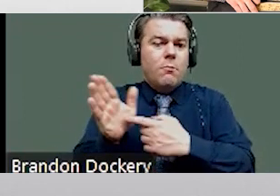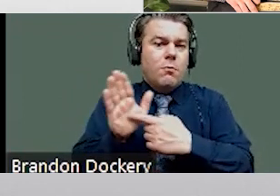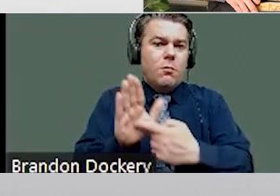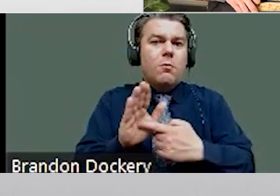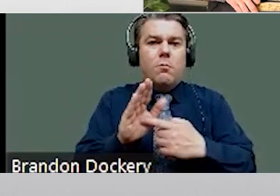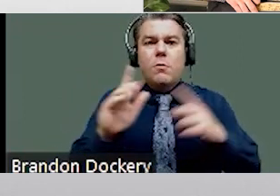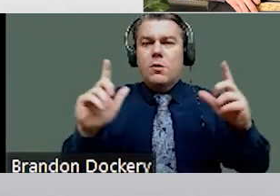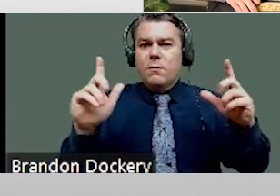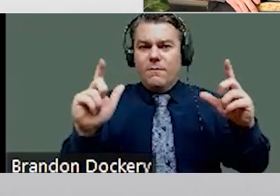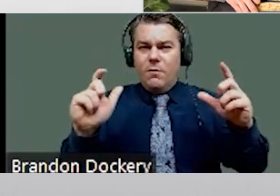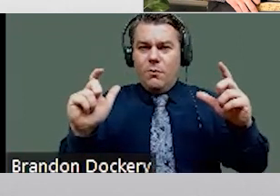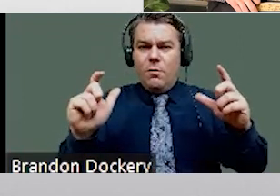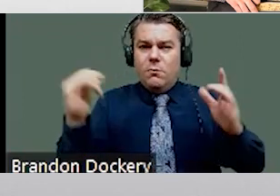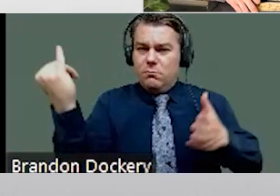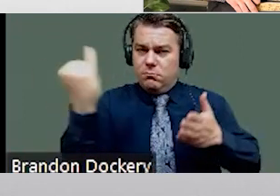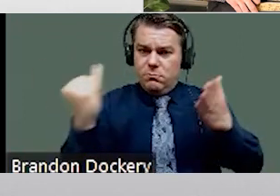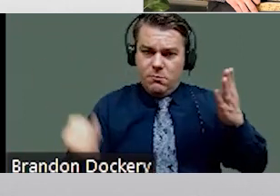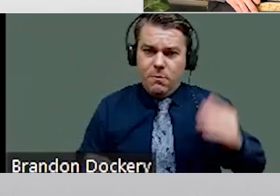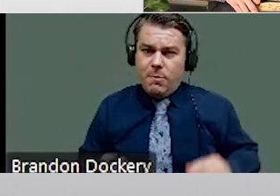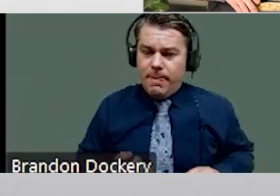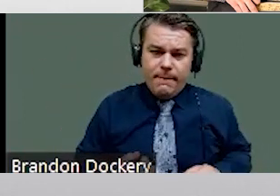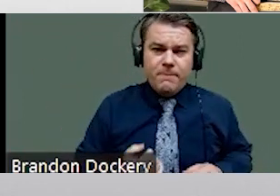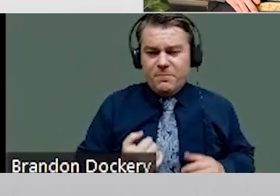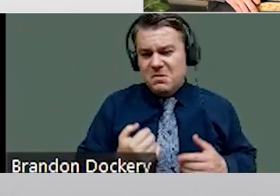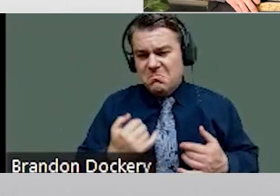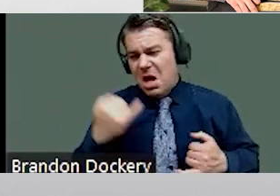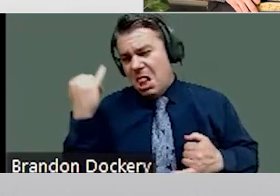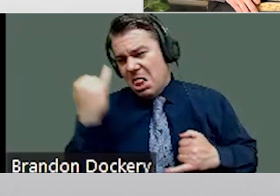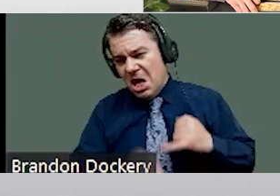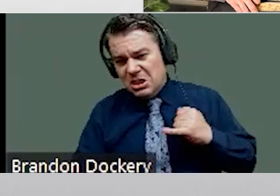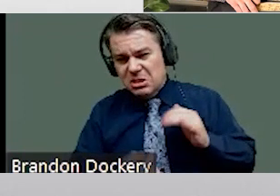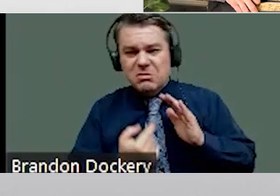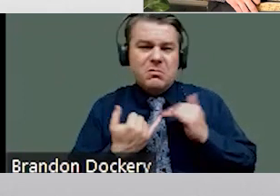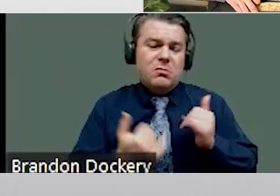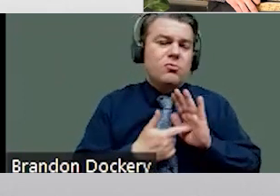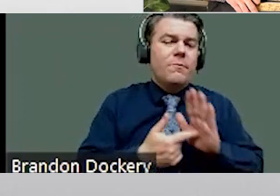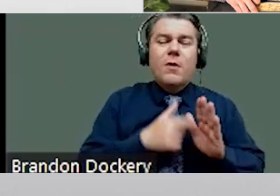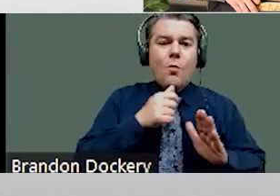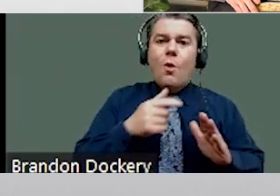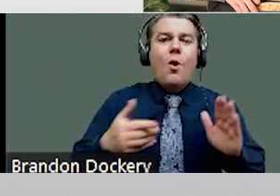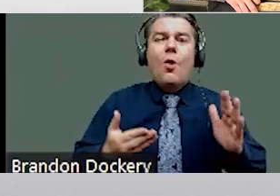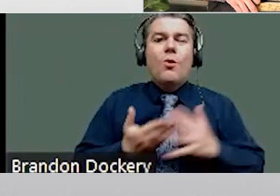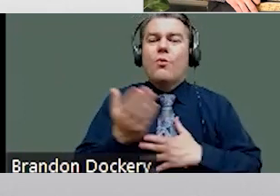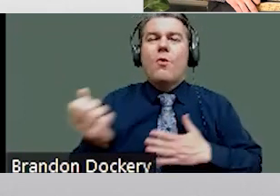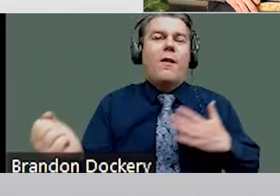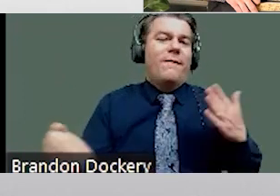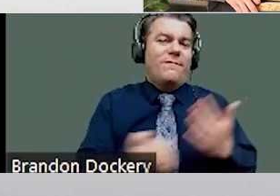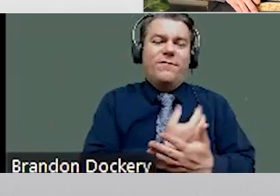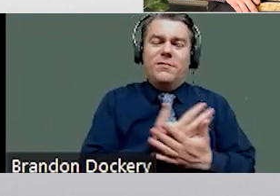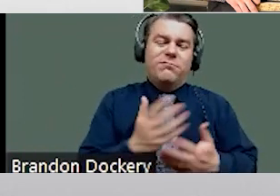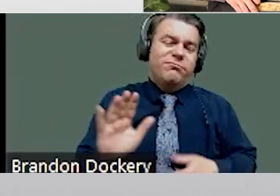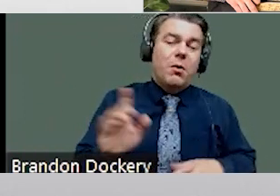an infographic that we'll kind of end on here. And I won't go through every piece of